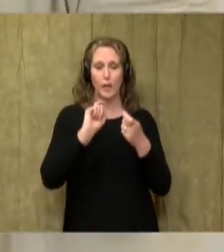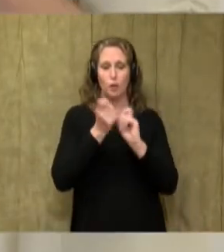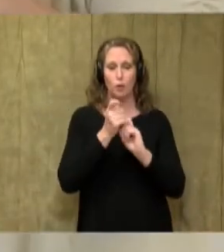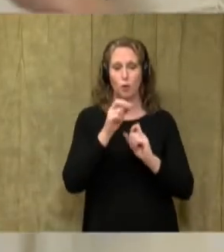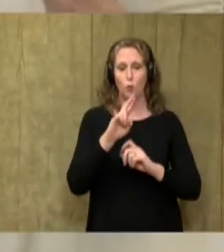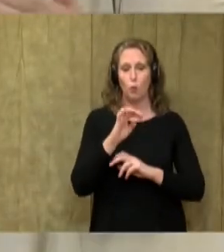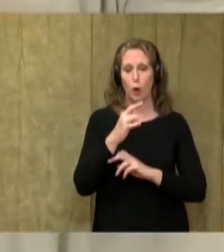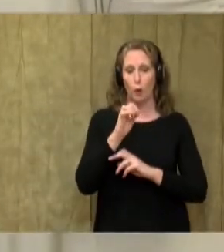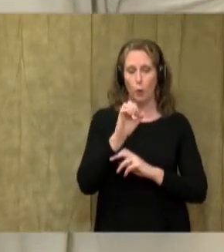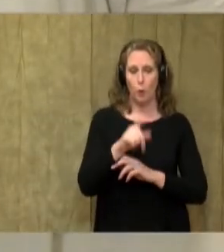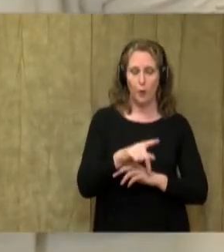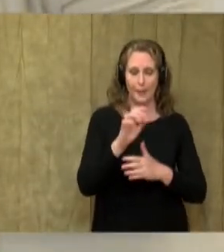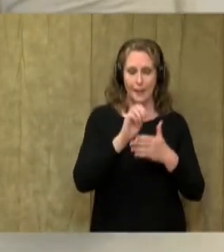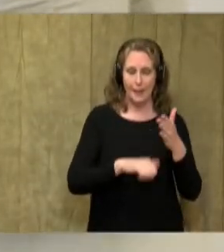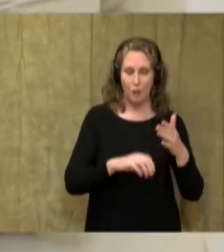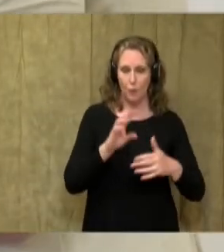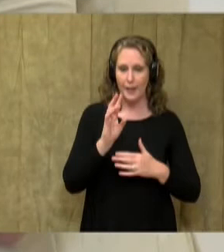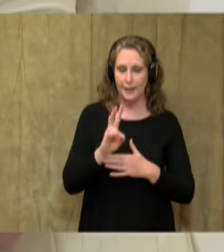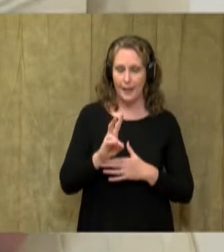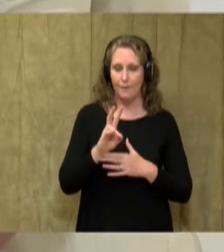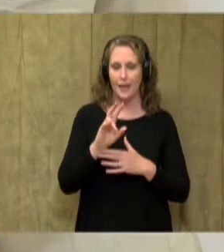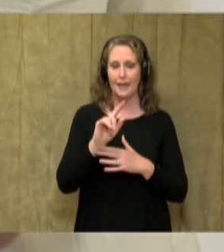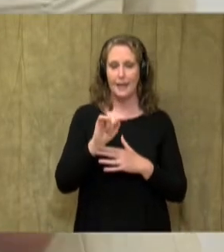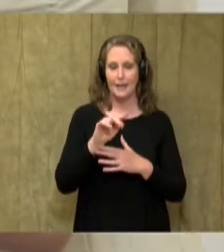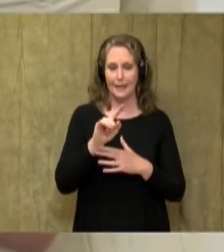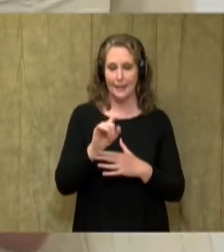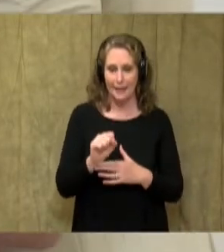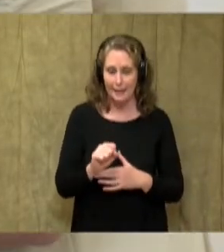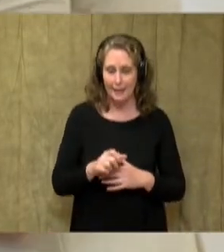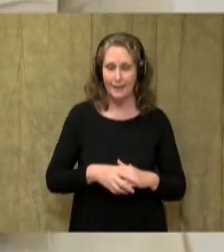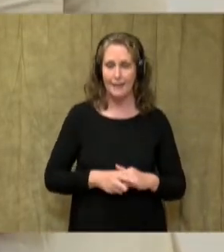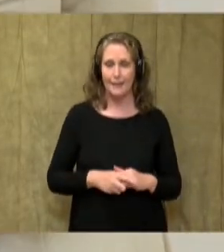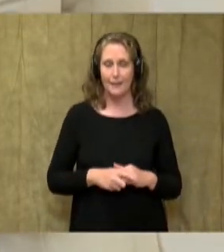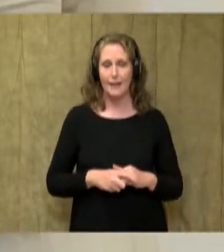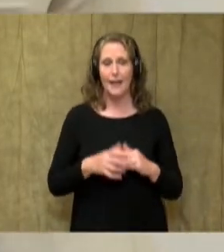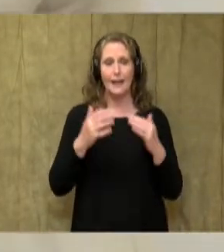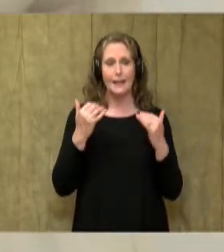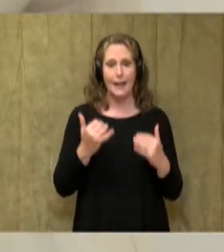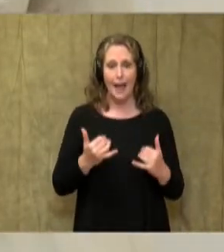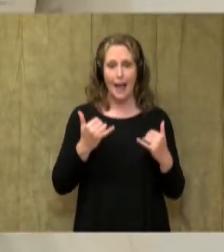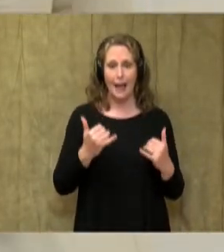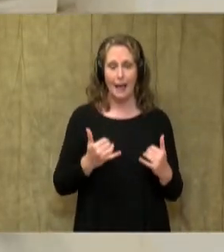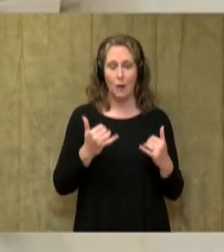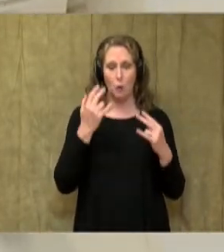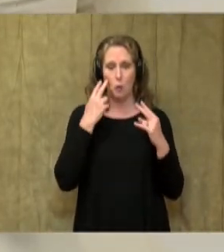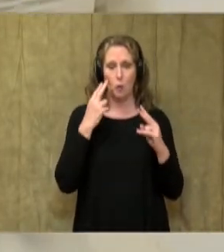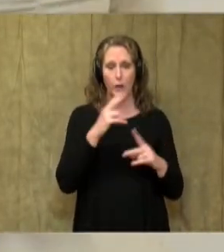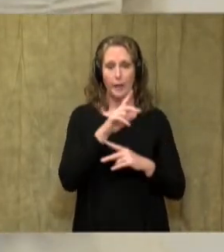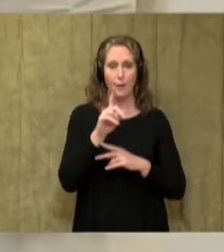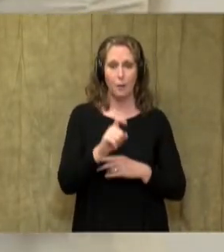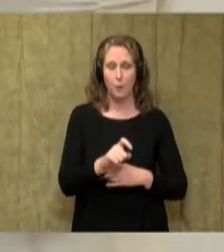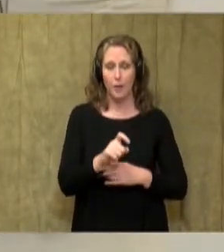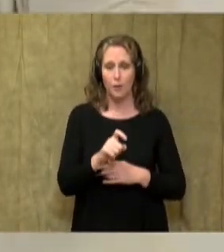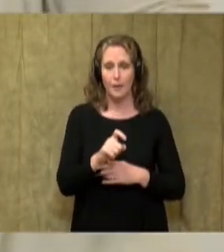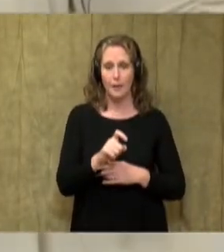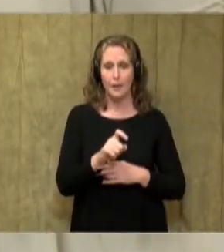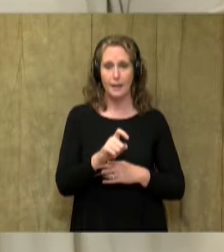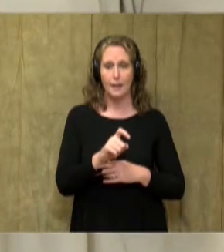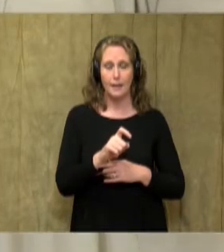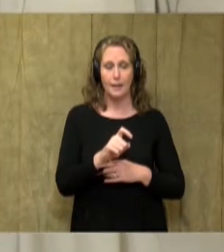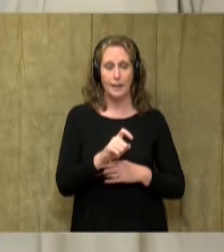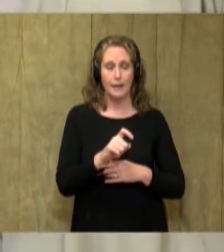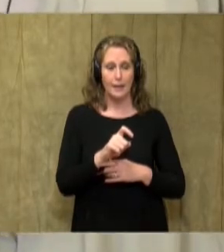be able to take away those 7 tens. So now, looking at our problem, can we take